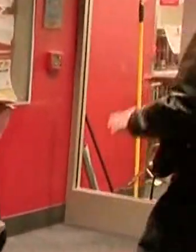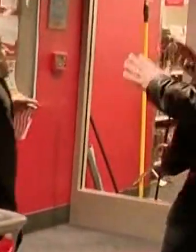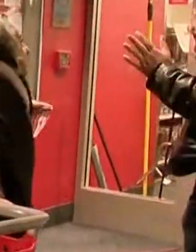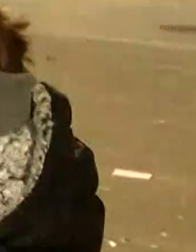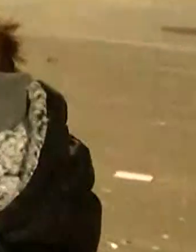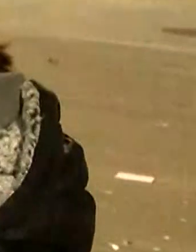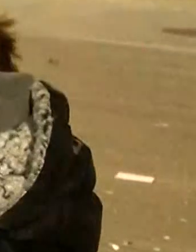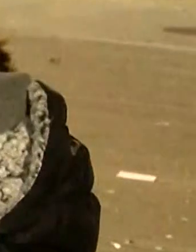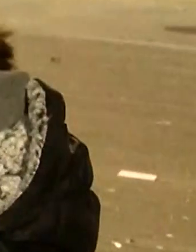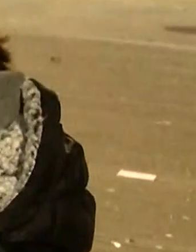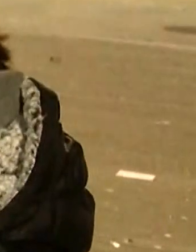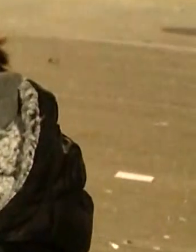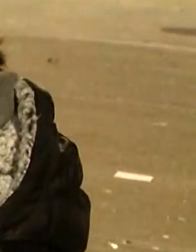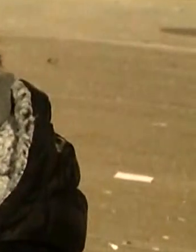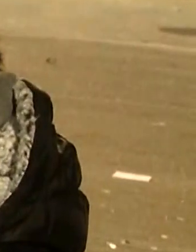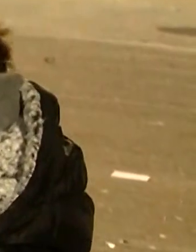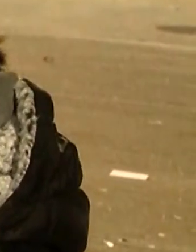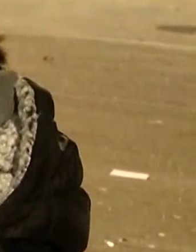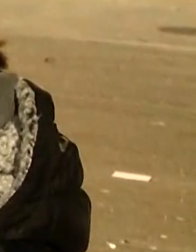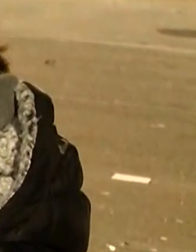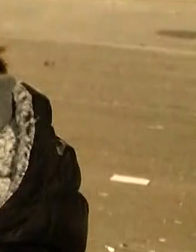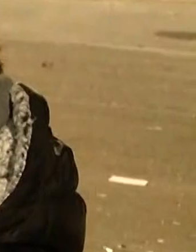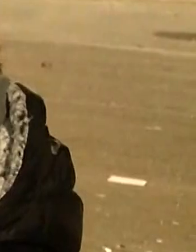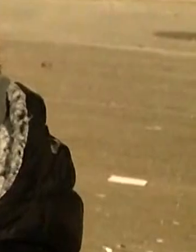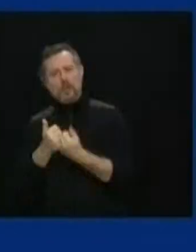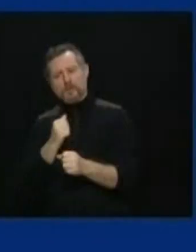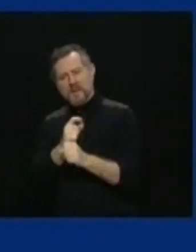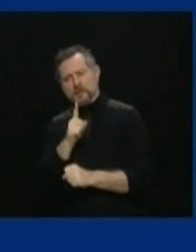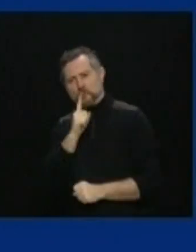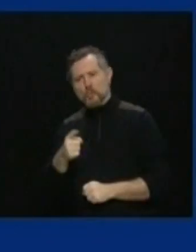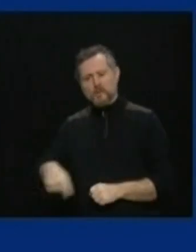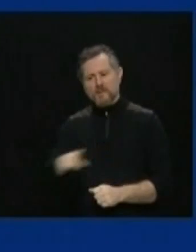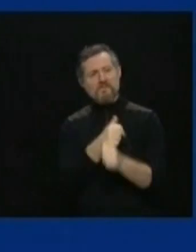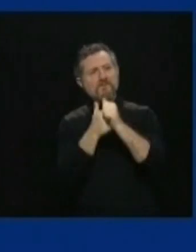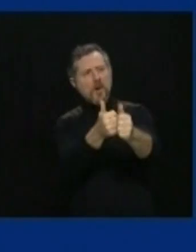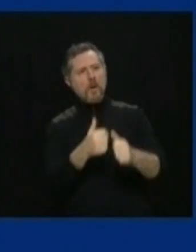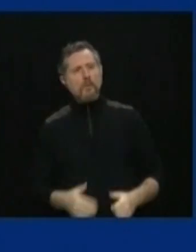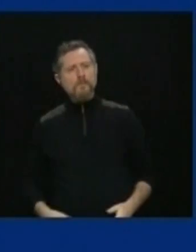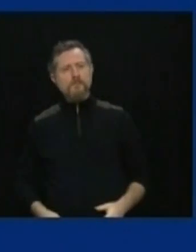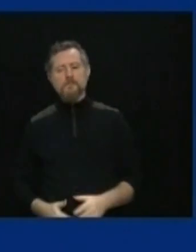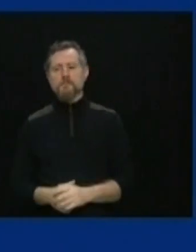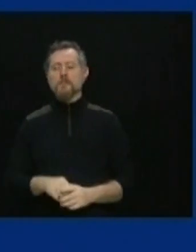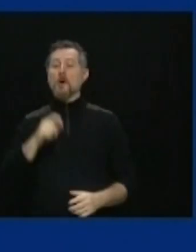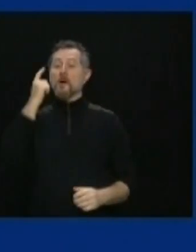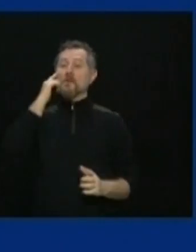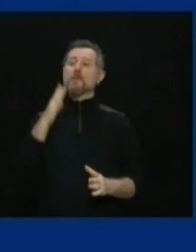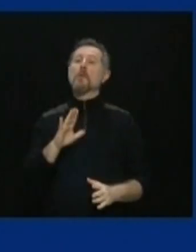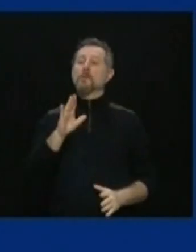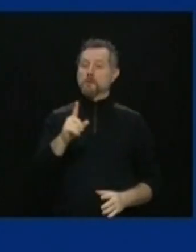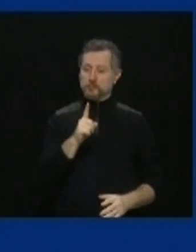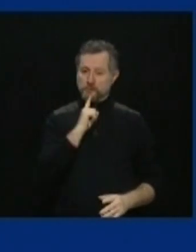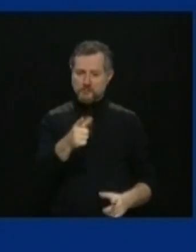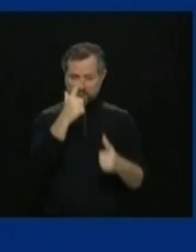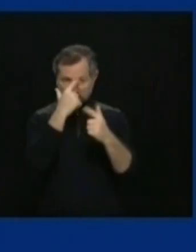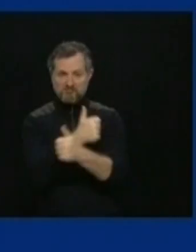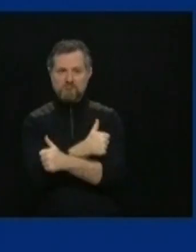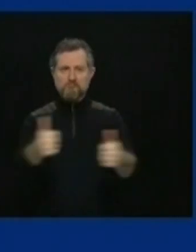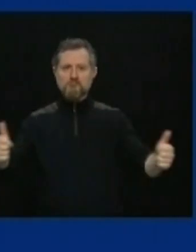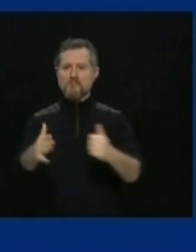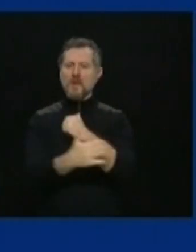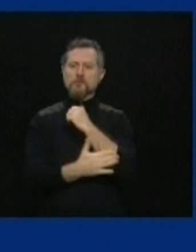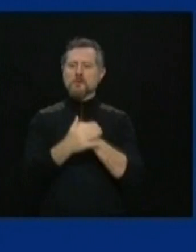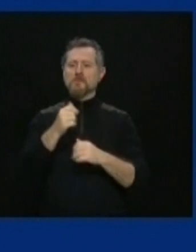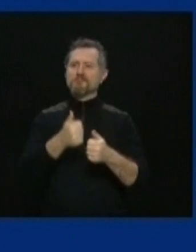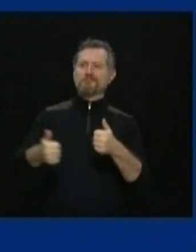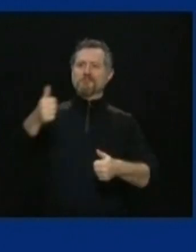effect today. They're going to lose our business if they are requiring masks. Governor Hochul says it is the responsibility of local governments to ensure her